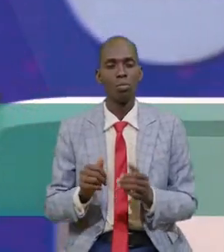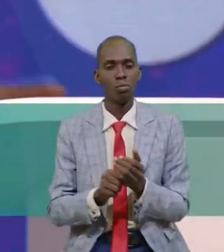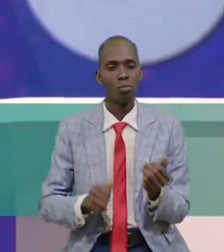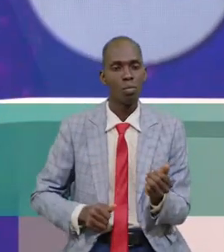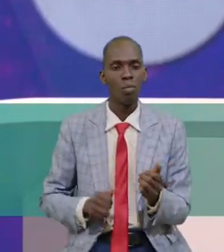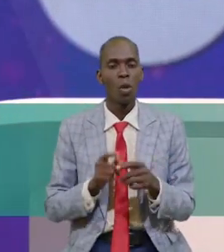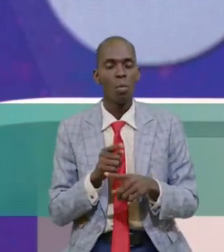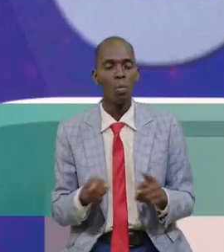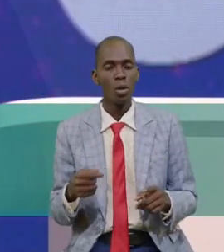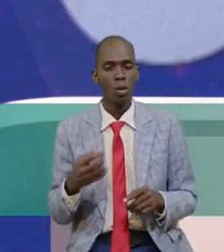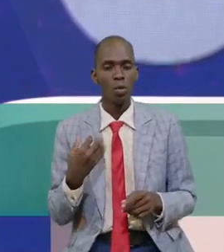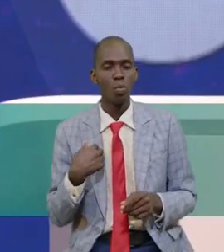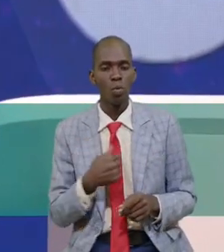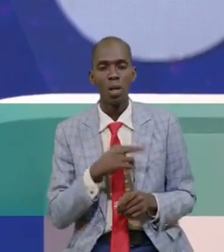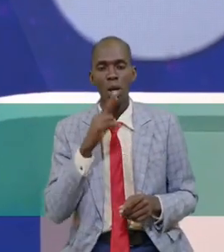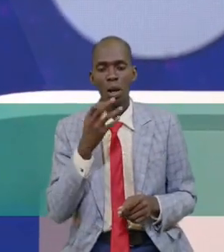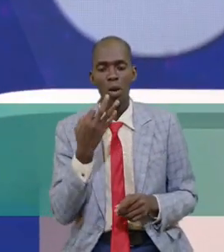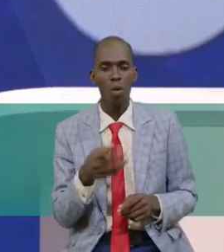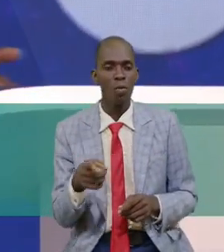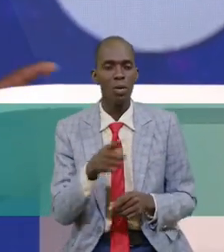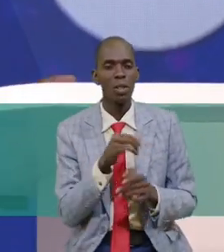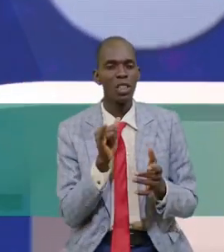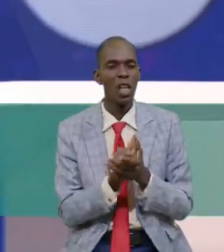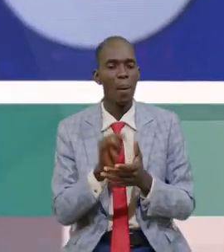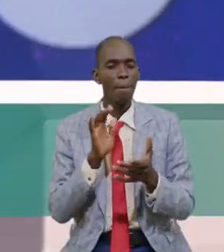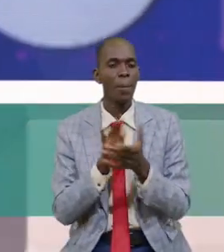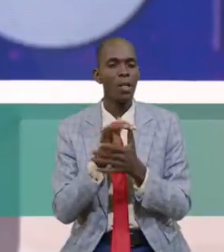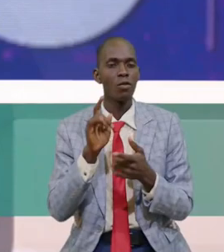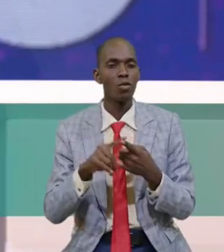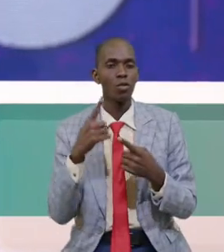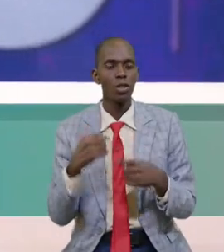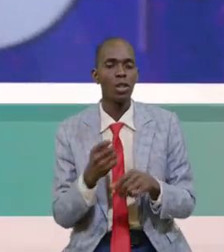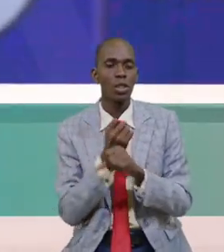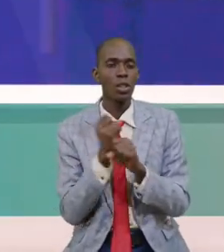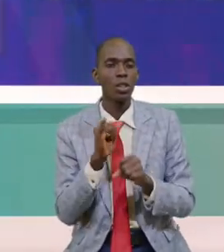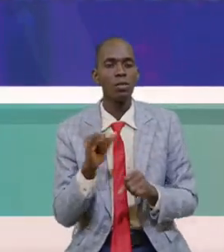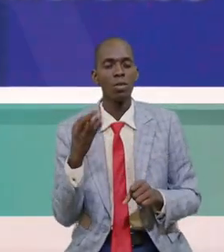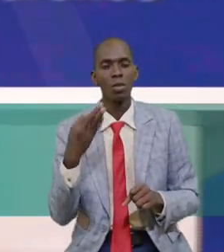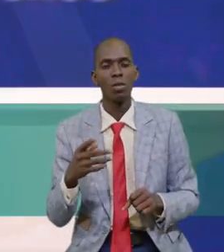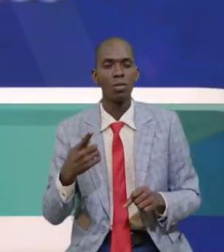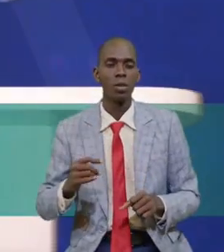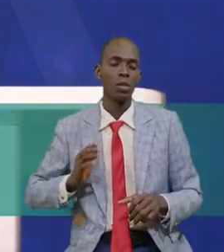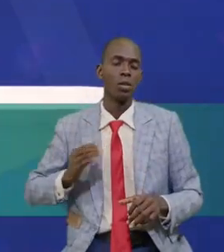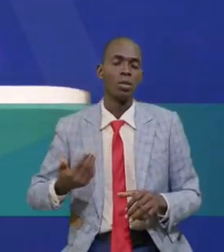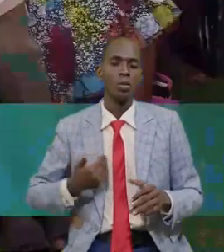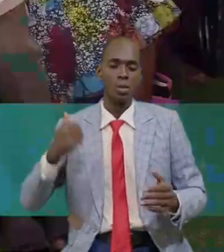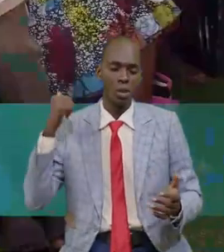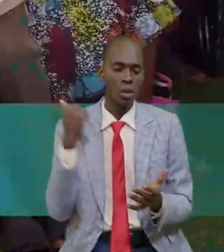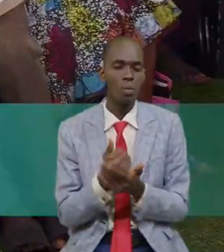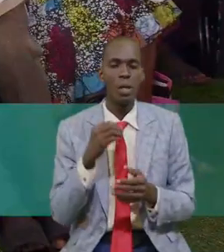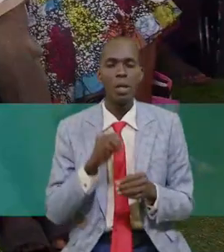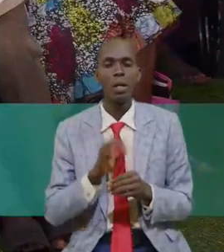them that believe to the saving of the soul. Amen in your